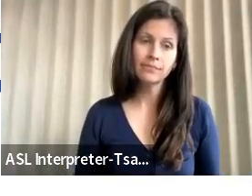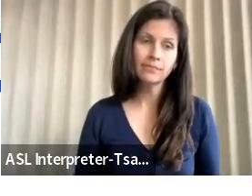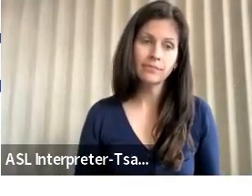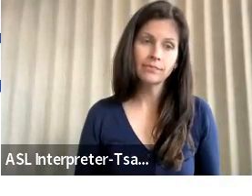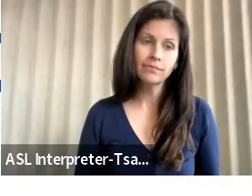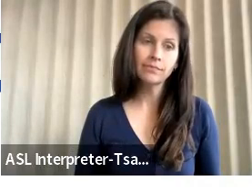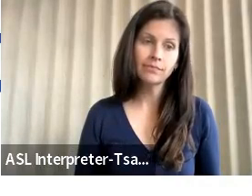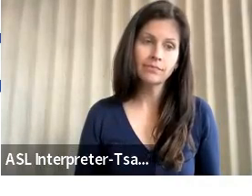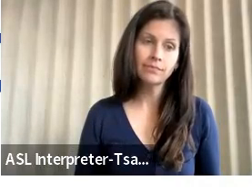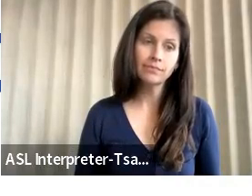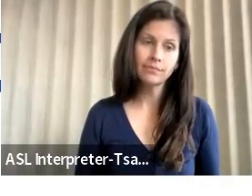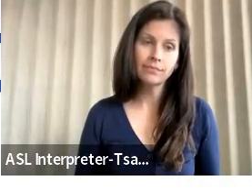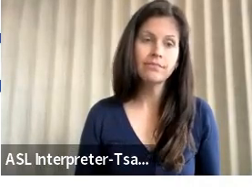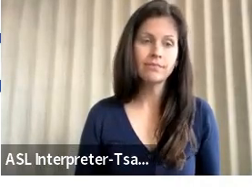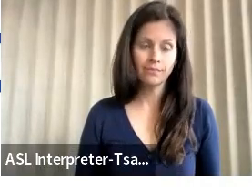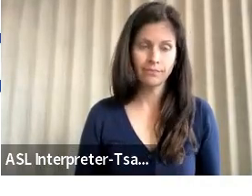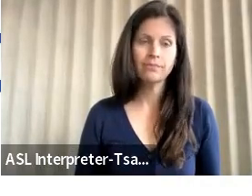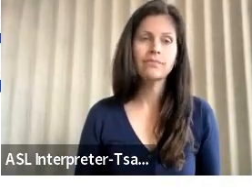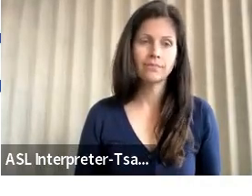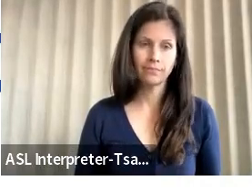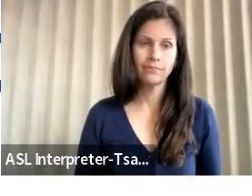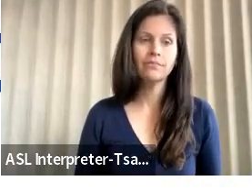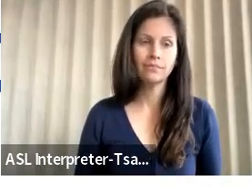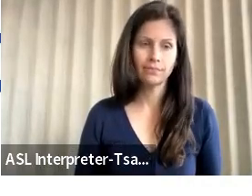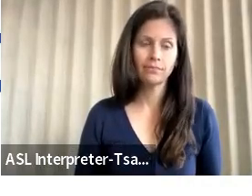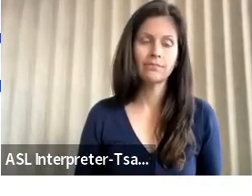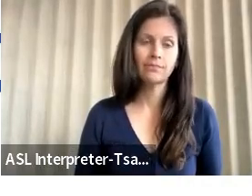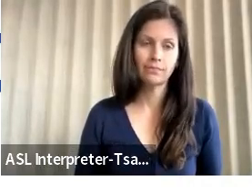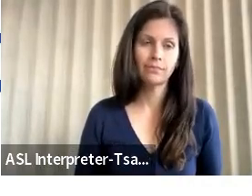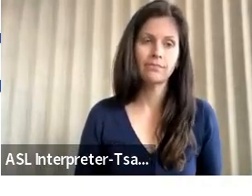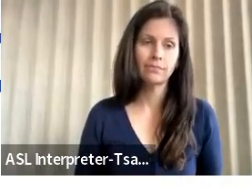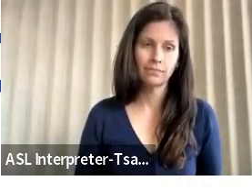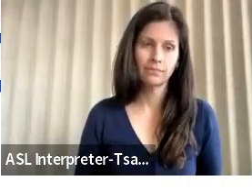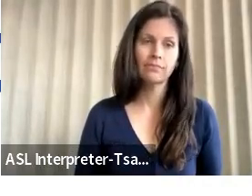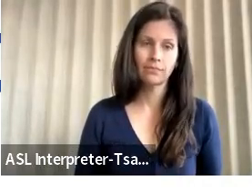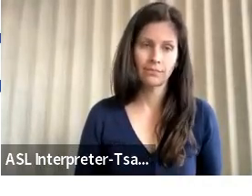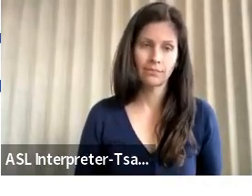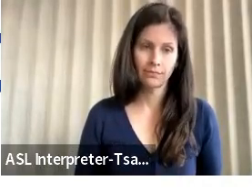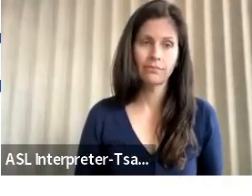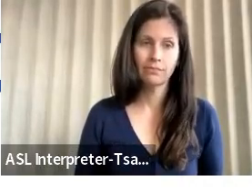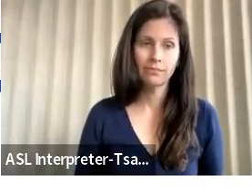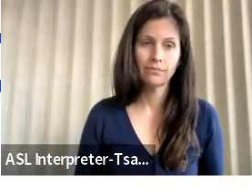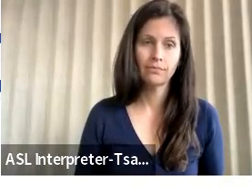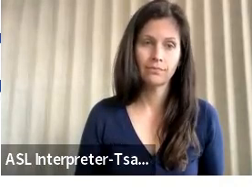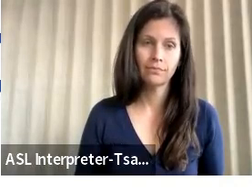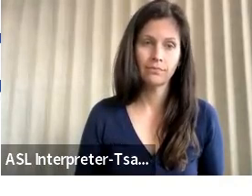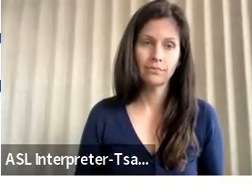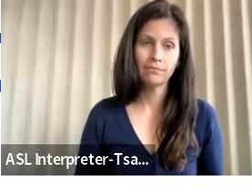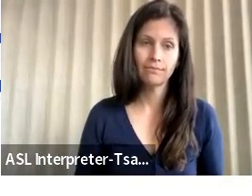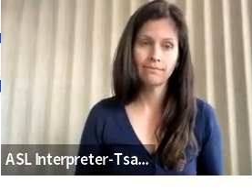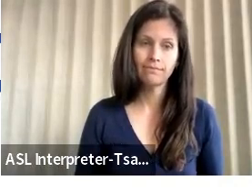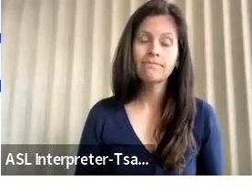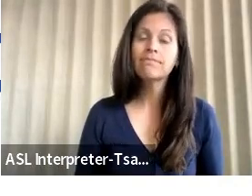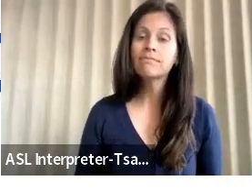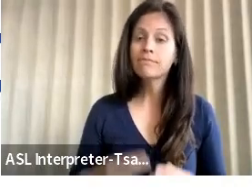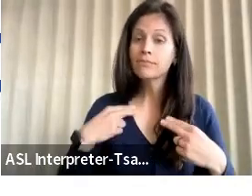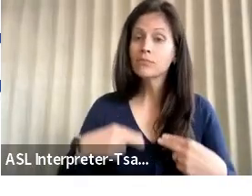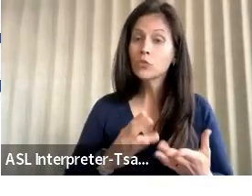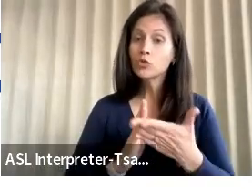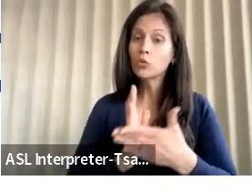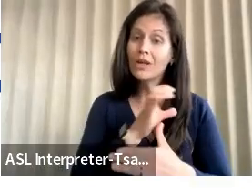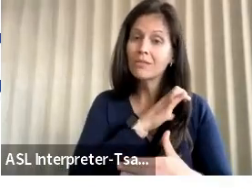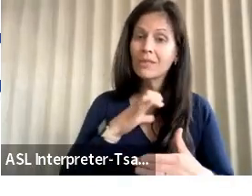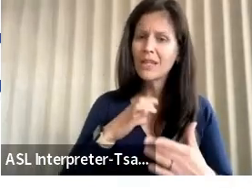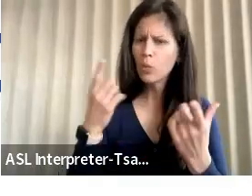In the fourth step of our process, the Human Rights Committee documents when the Human